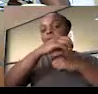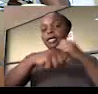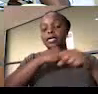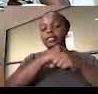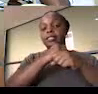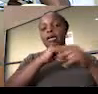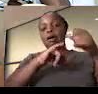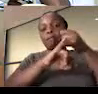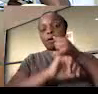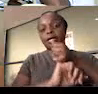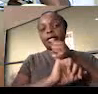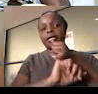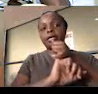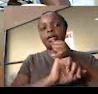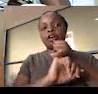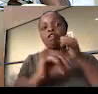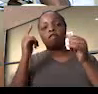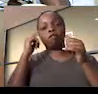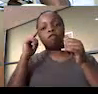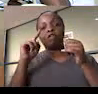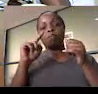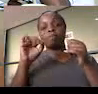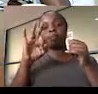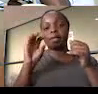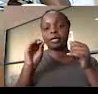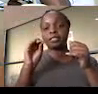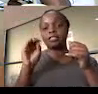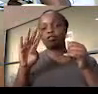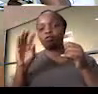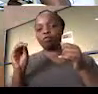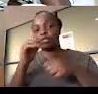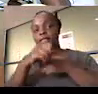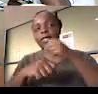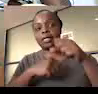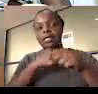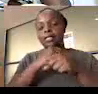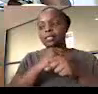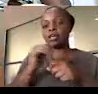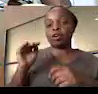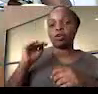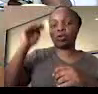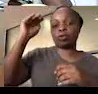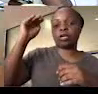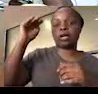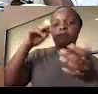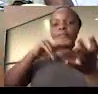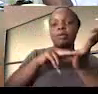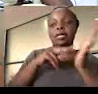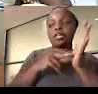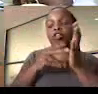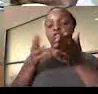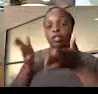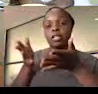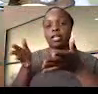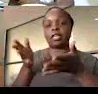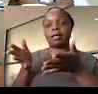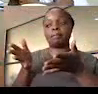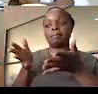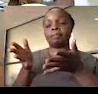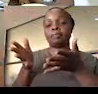or individuals or dependents that you want to cover. Now we have 4 main categories. Number 1 is individual